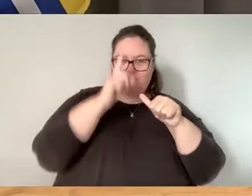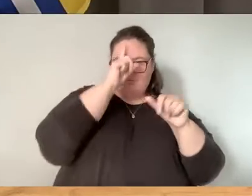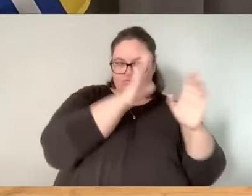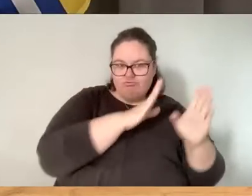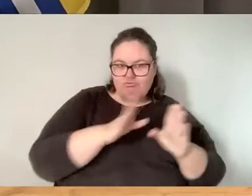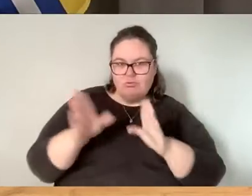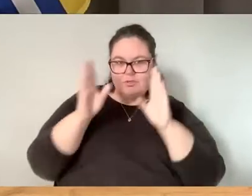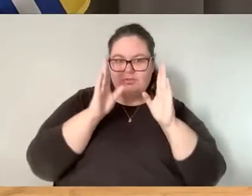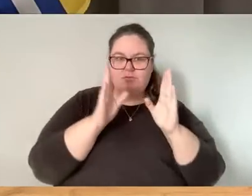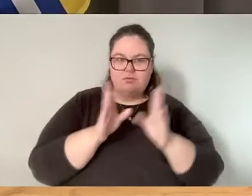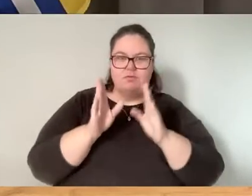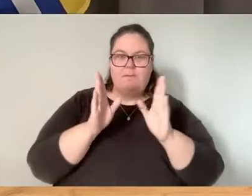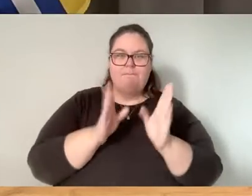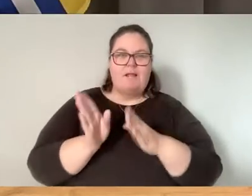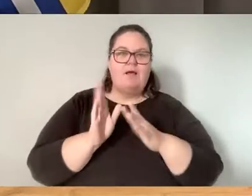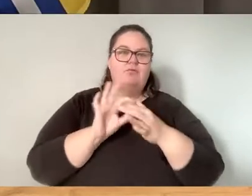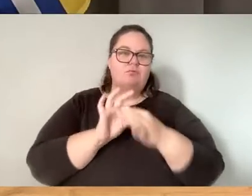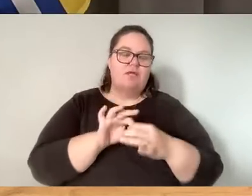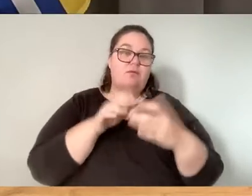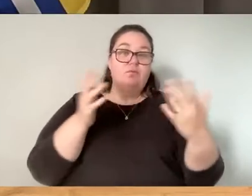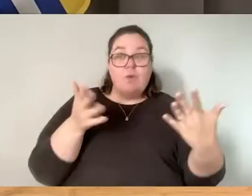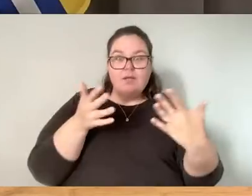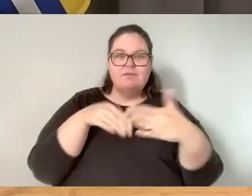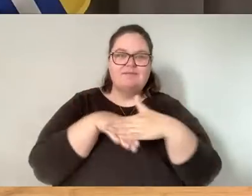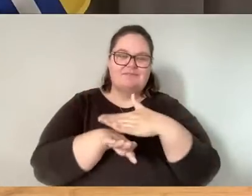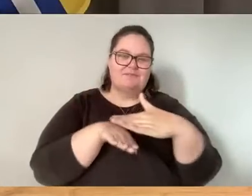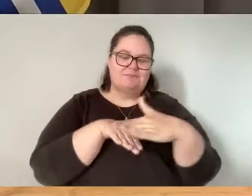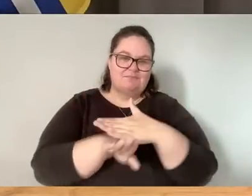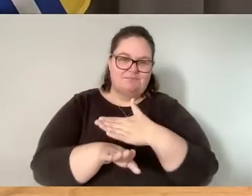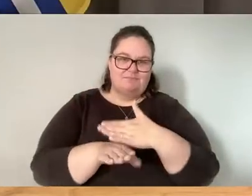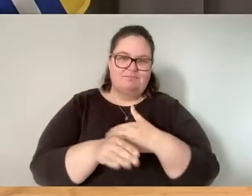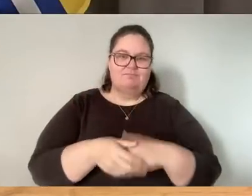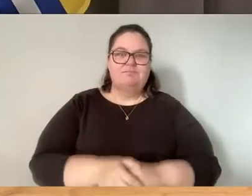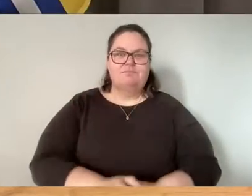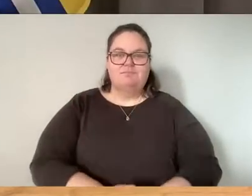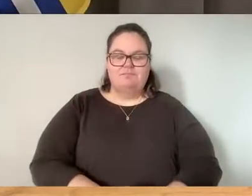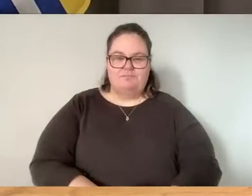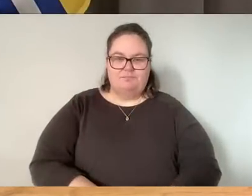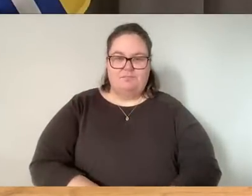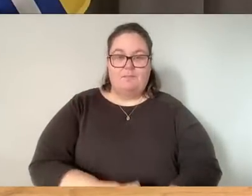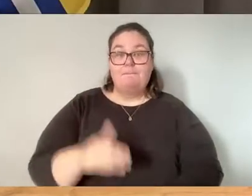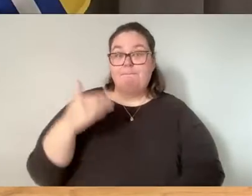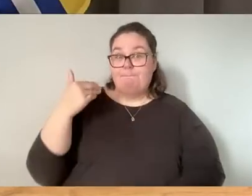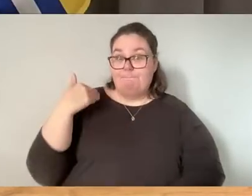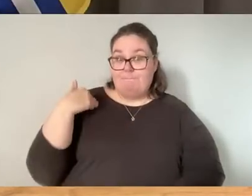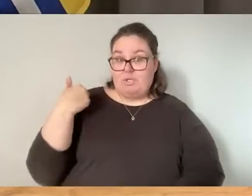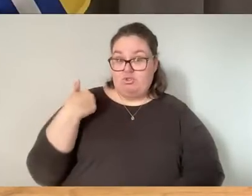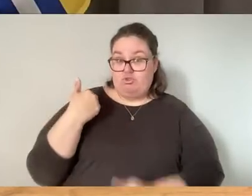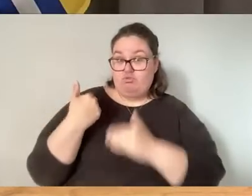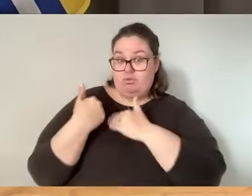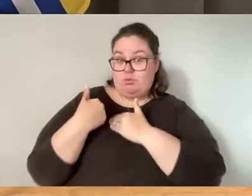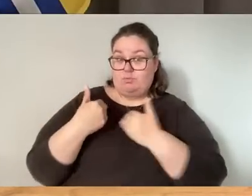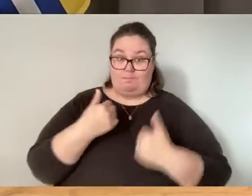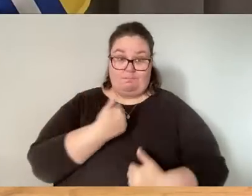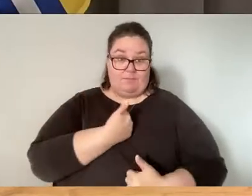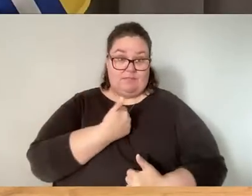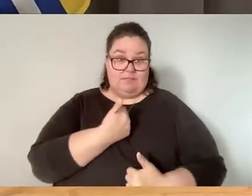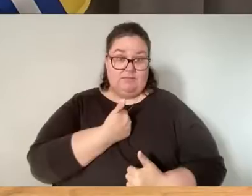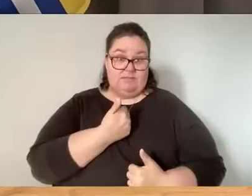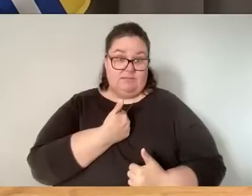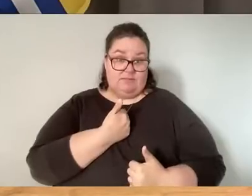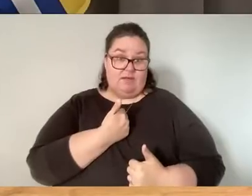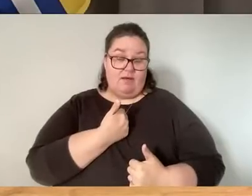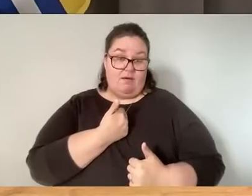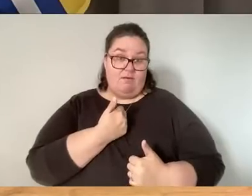on accessibility. En tant que ministre chargé As minister responsible for making New Brunswick more accessible,